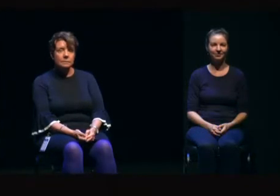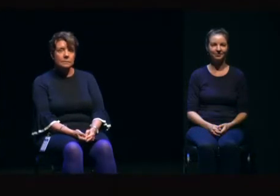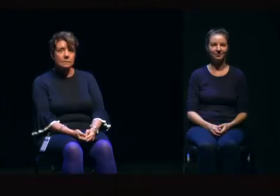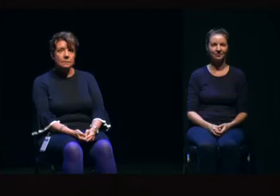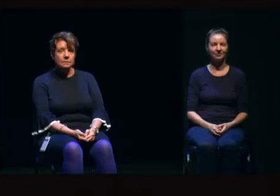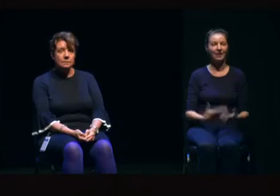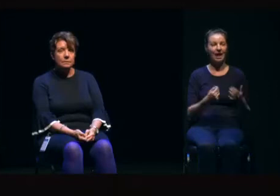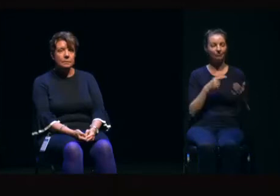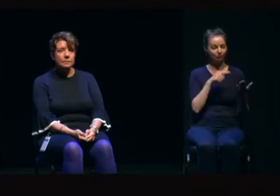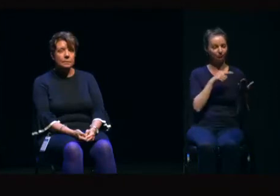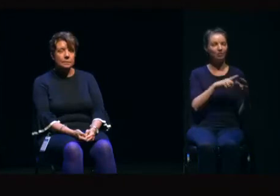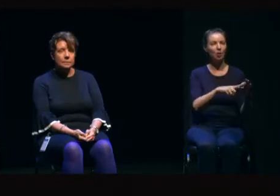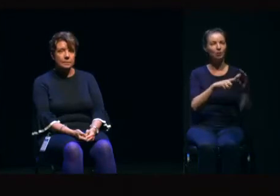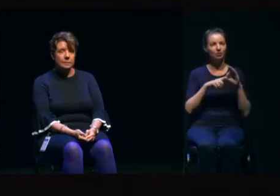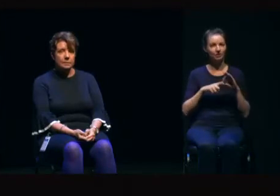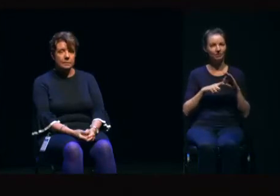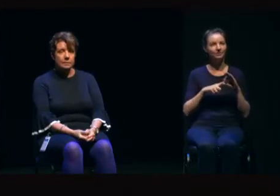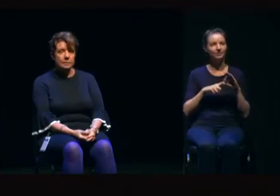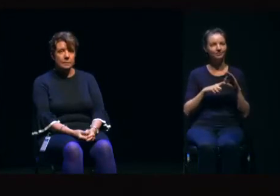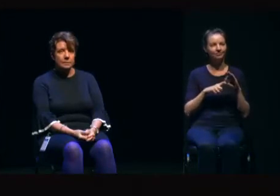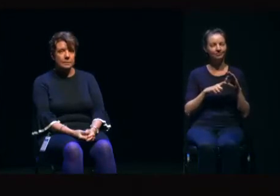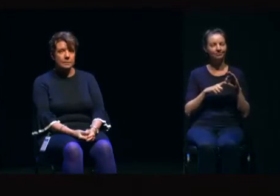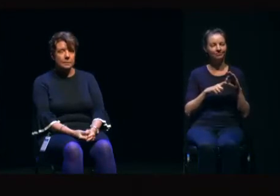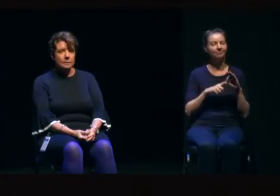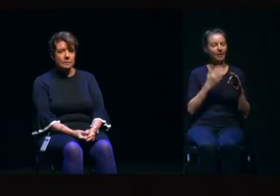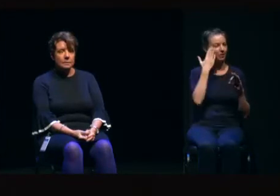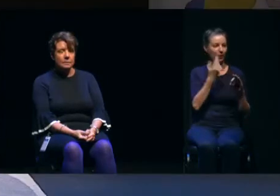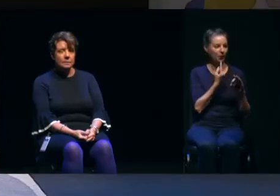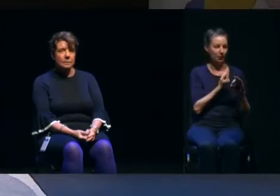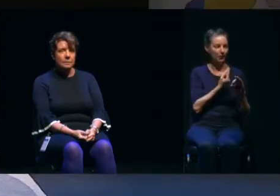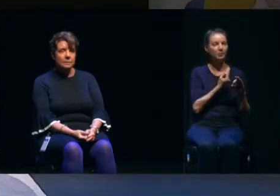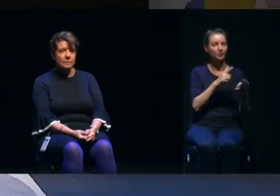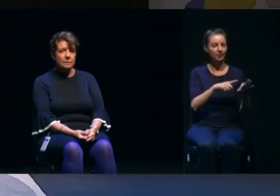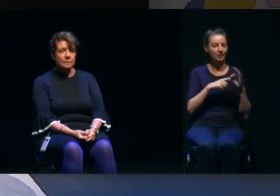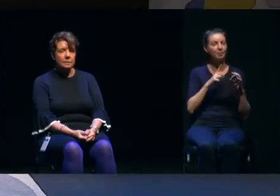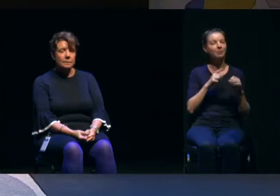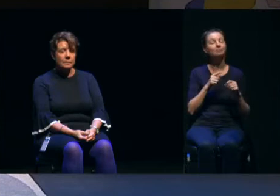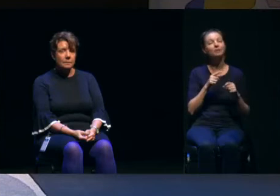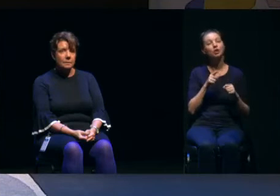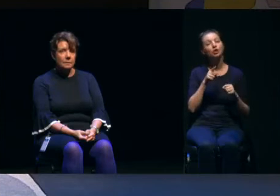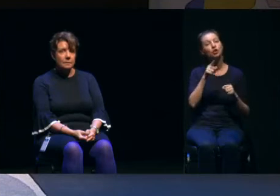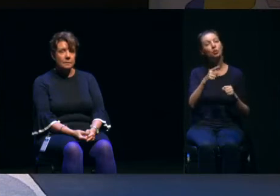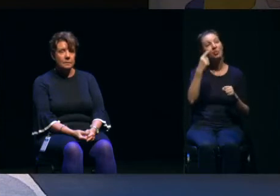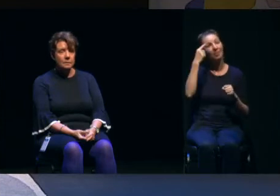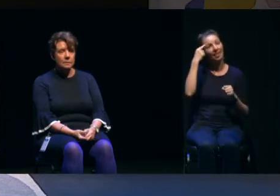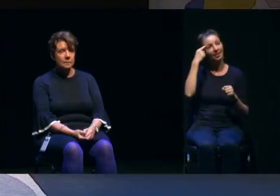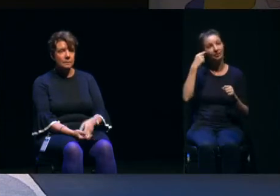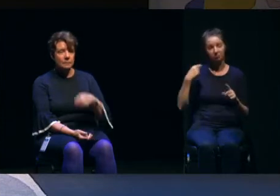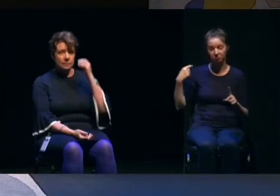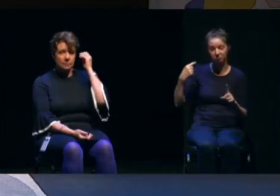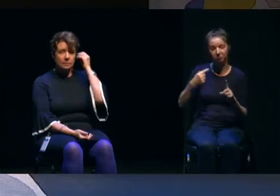I've got a question here, not with a name attached, but it's a good question. Do you think that the pandemic has taken